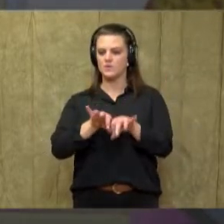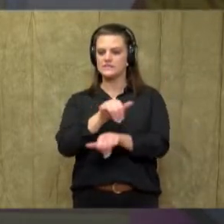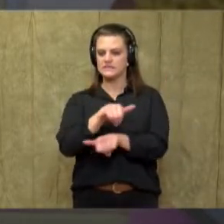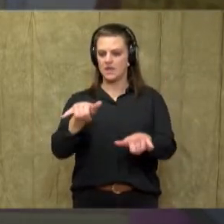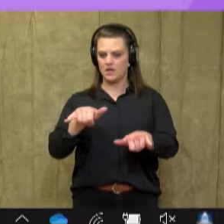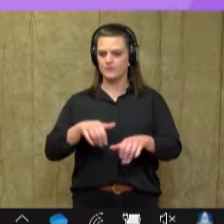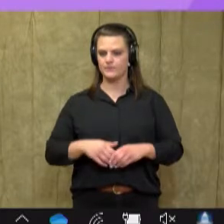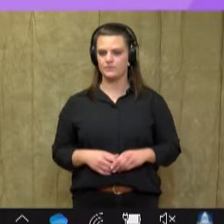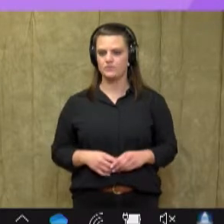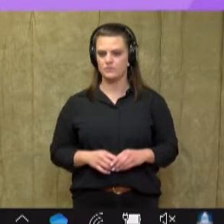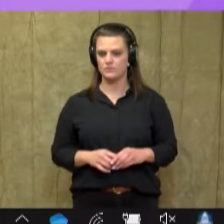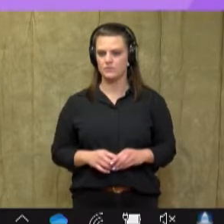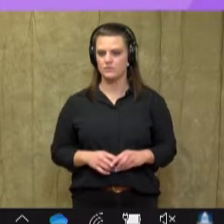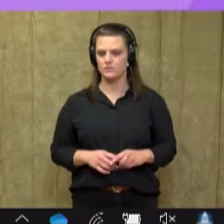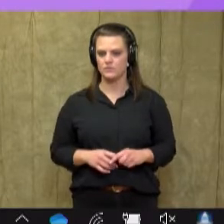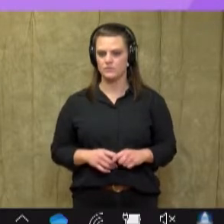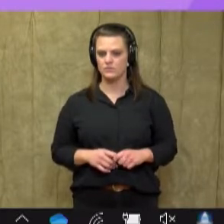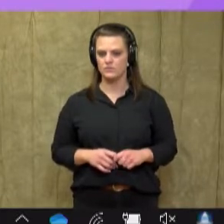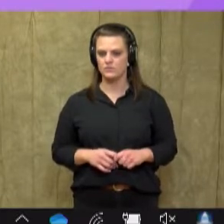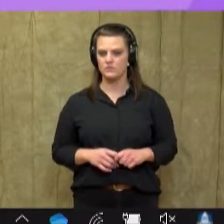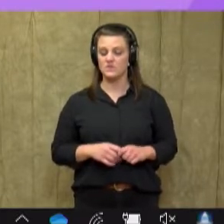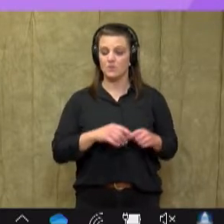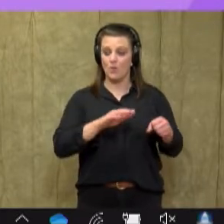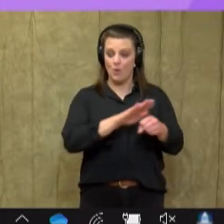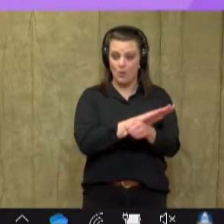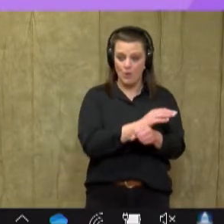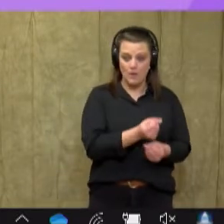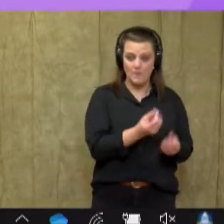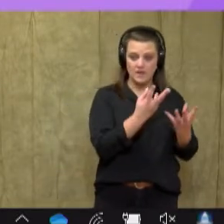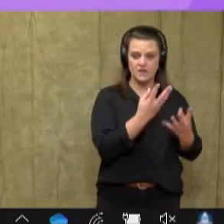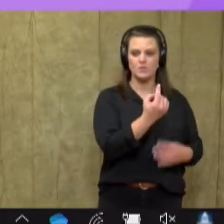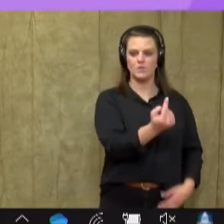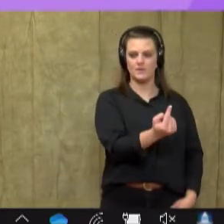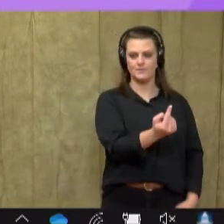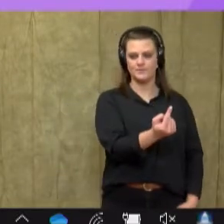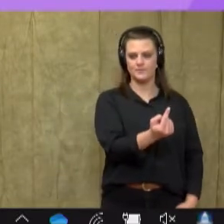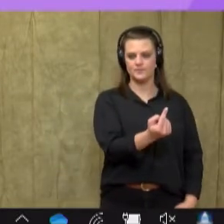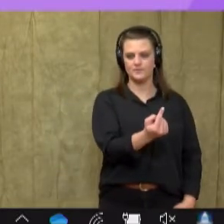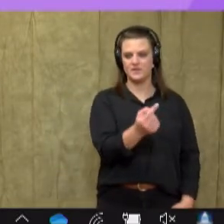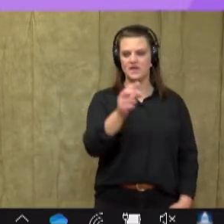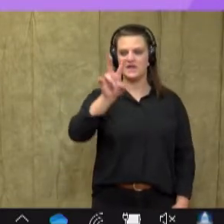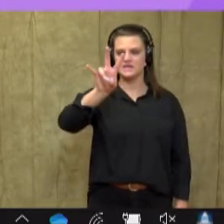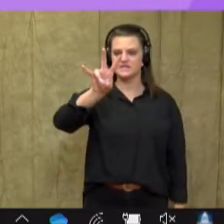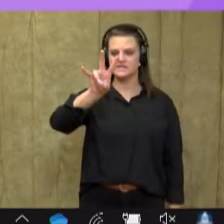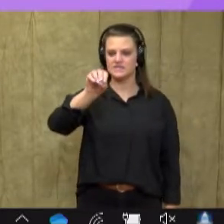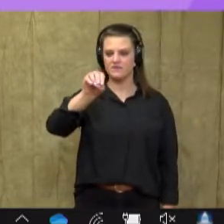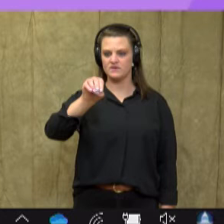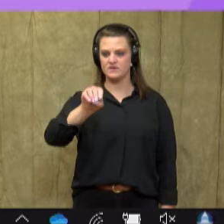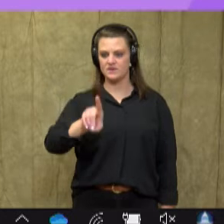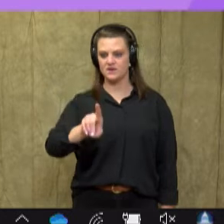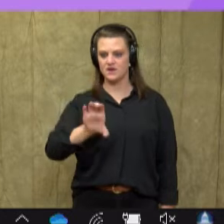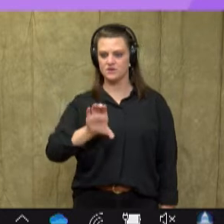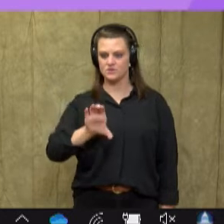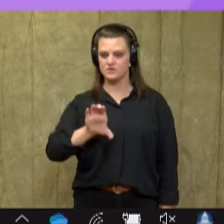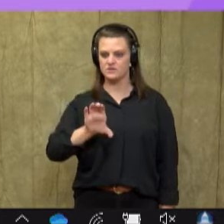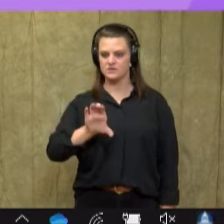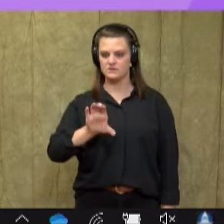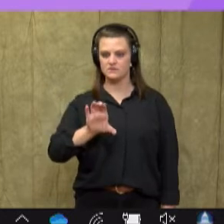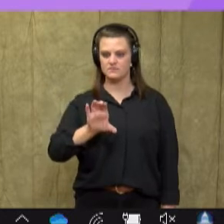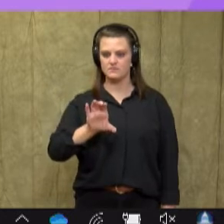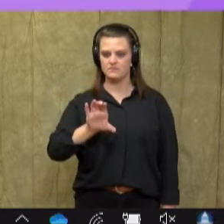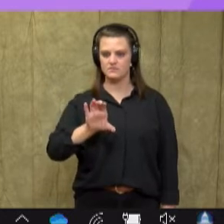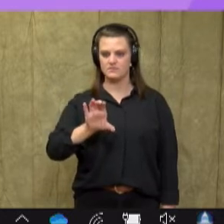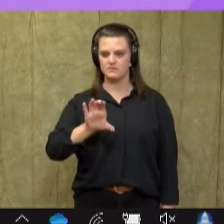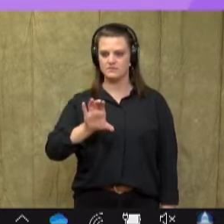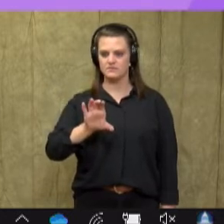All right, let's look at this one. We have 1 whole and we have 70 hundredths.